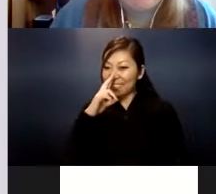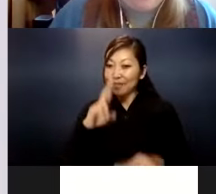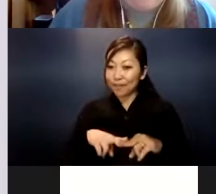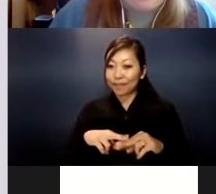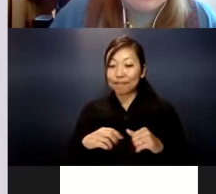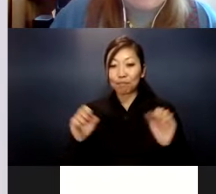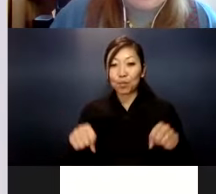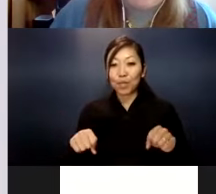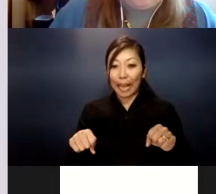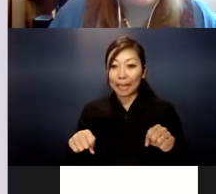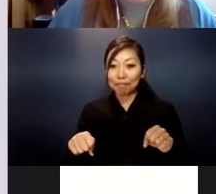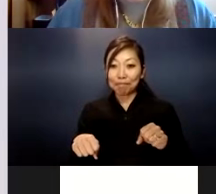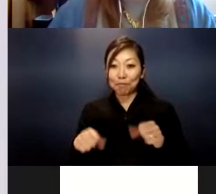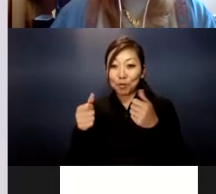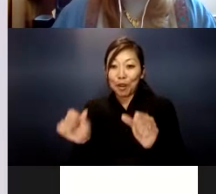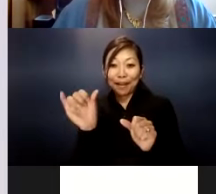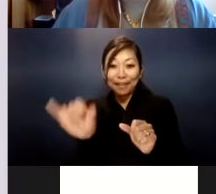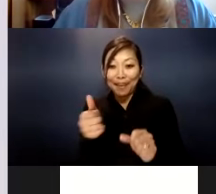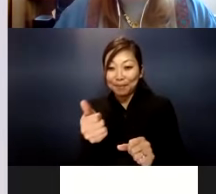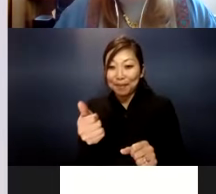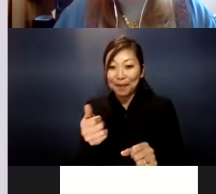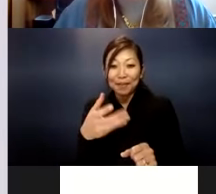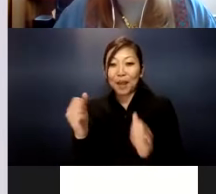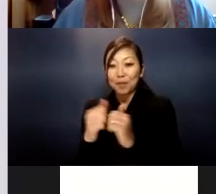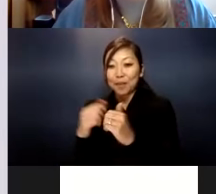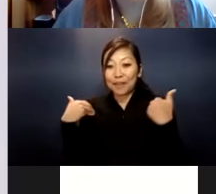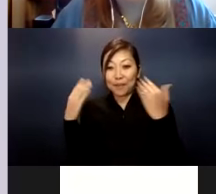do that as part of this conversation too.